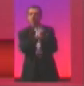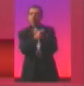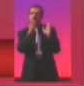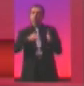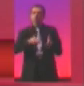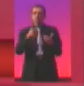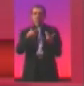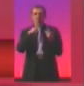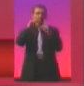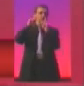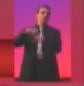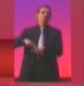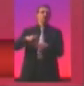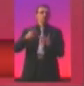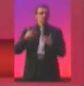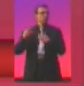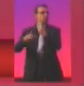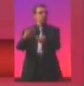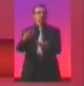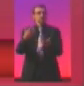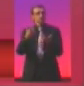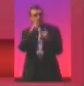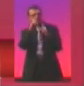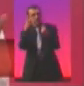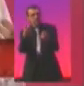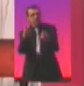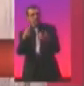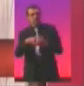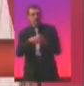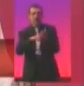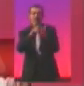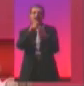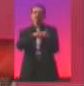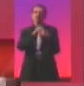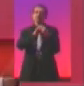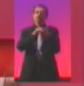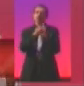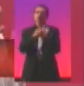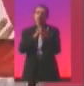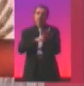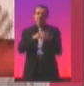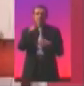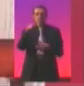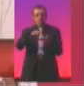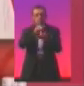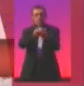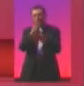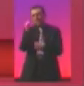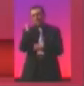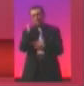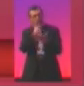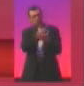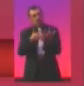business as usual just won't do. That's why Andy Burnham was right 3 months ago to set out a range of